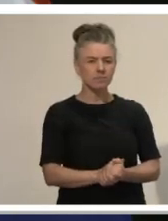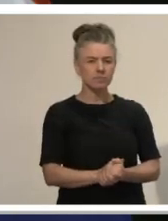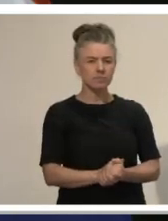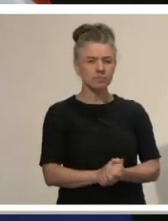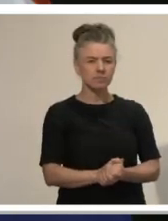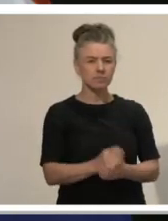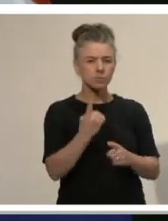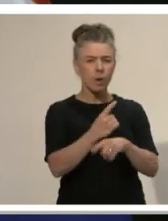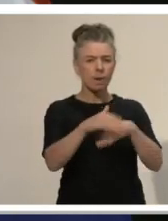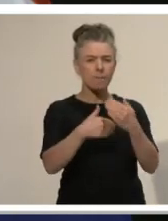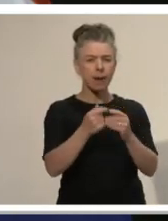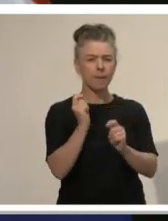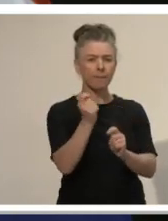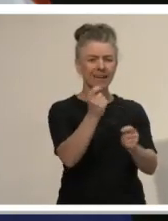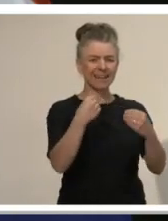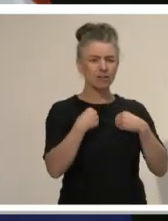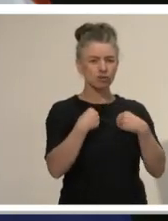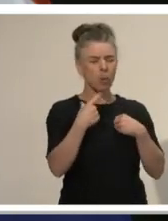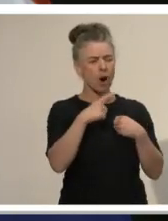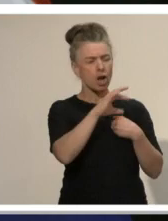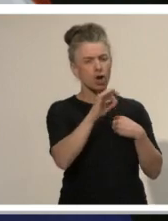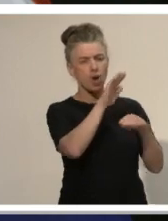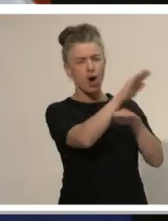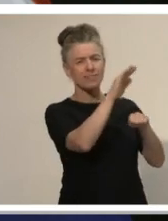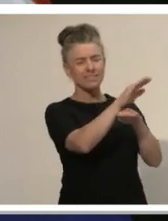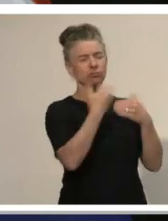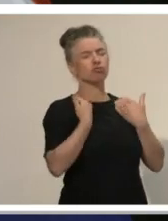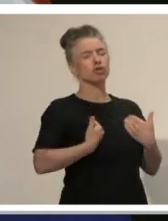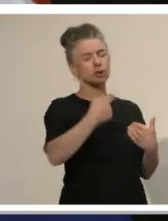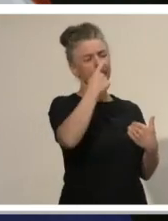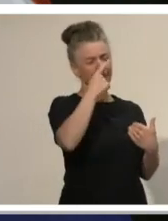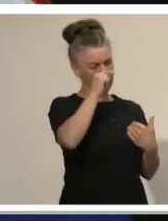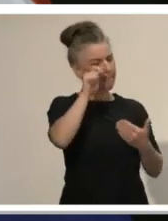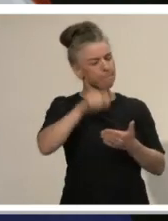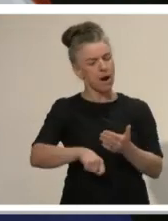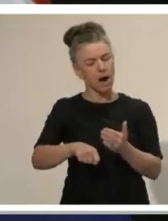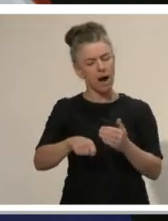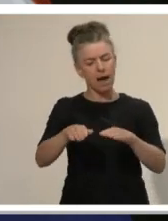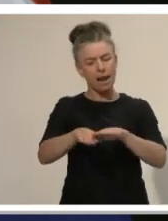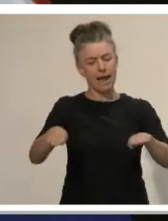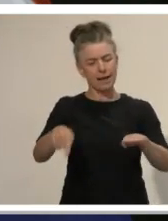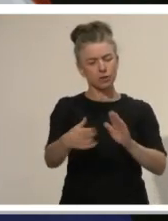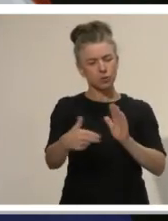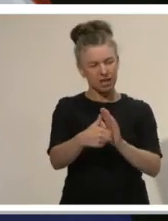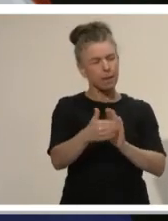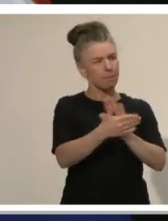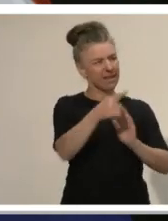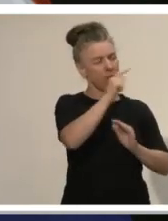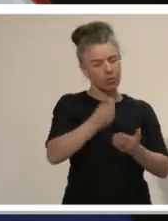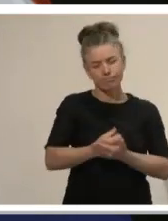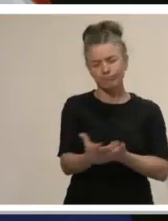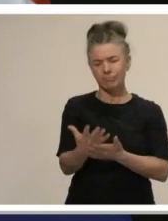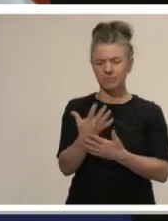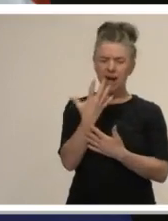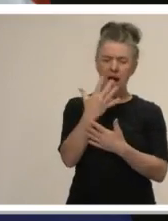construction industry would be allowing overseas billionaires to purchase land here and inject $5–10 million into construction. Do you